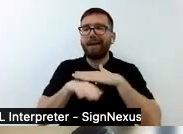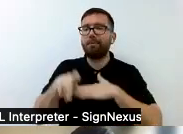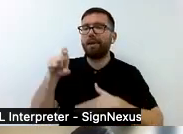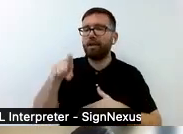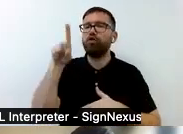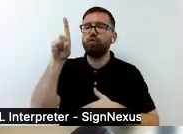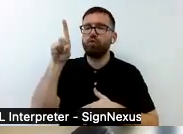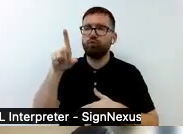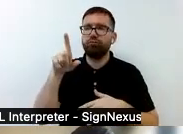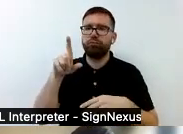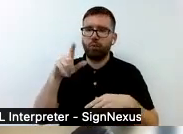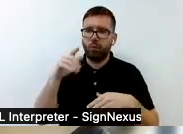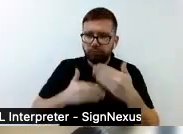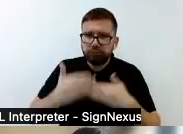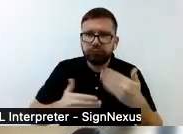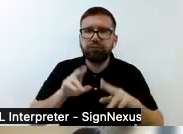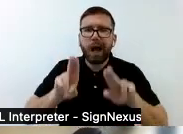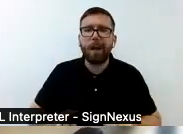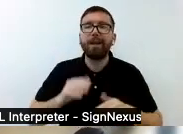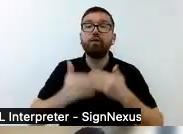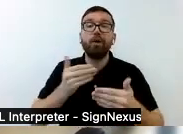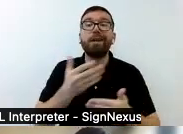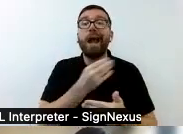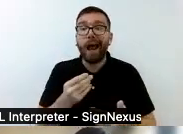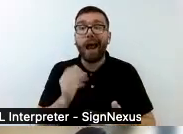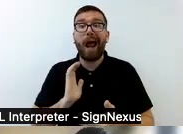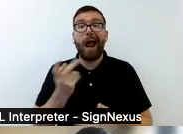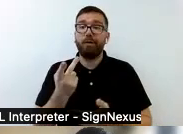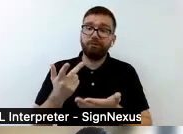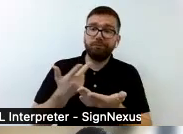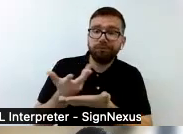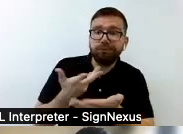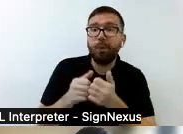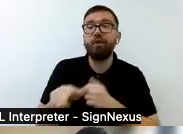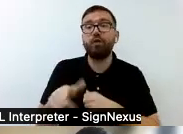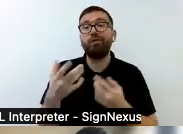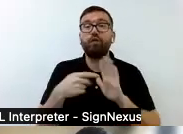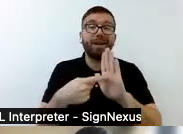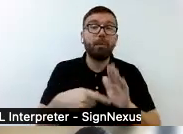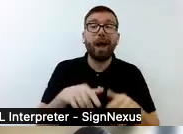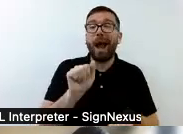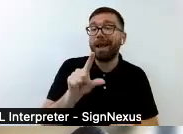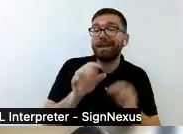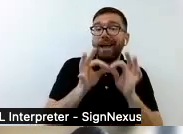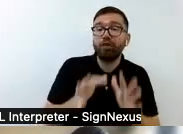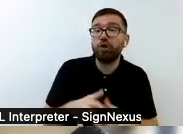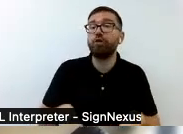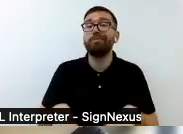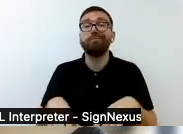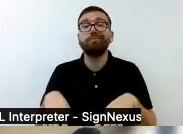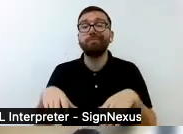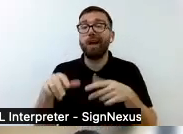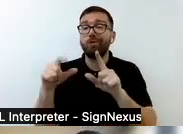application process and in our communications with you. For example, ASL interpretation, large print, or additional